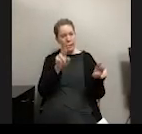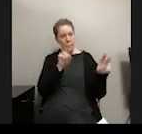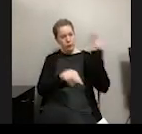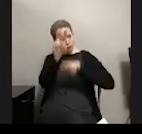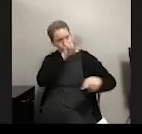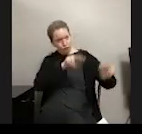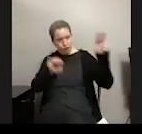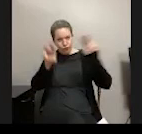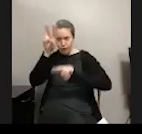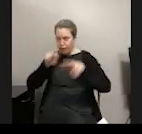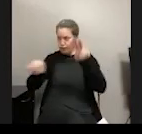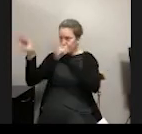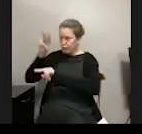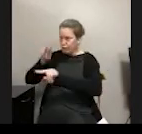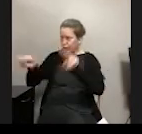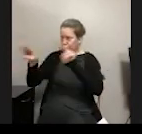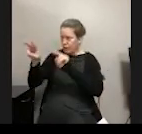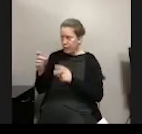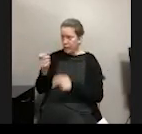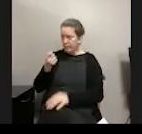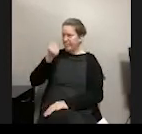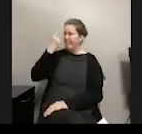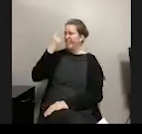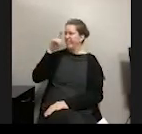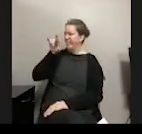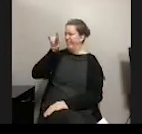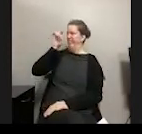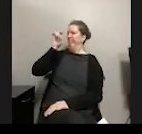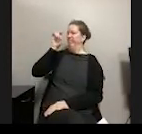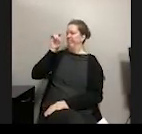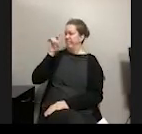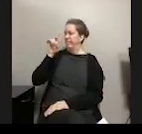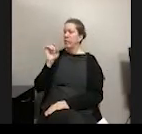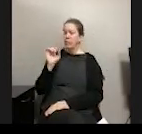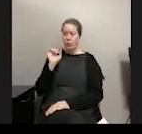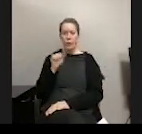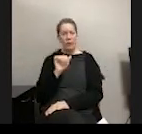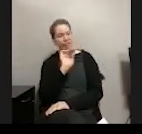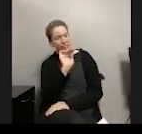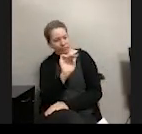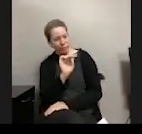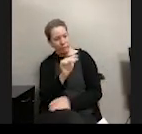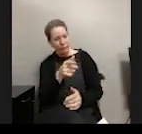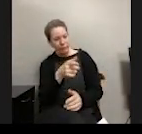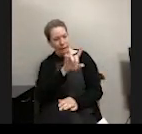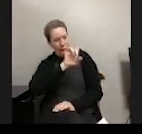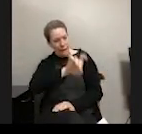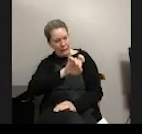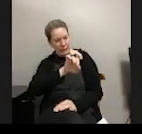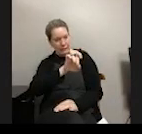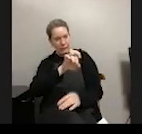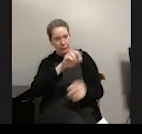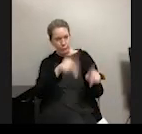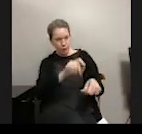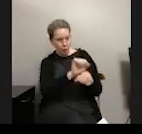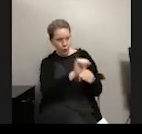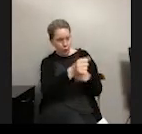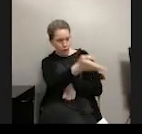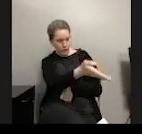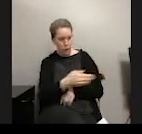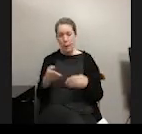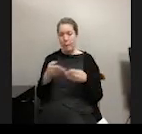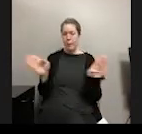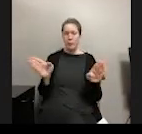You can read the wall text, you can listen to the audio guide or whatever the options are. Public art doesn't very often have that kind of